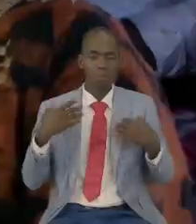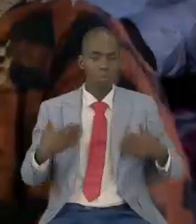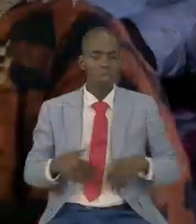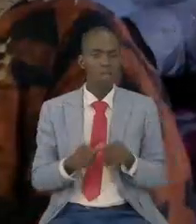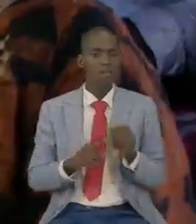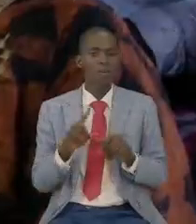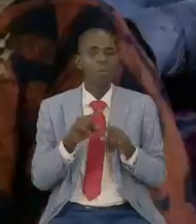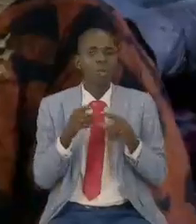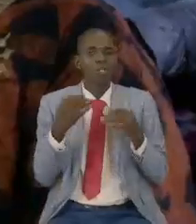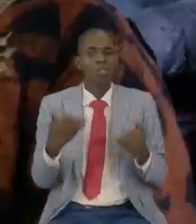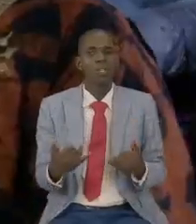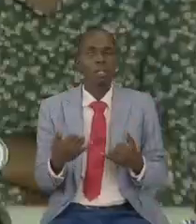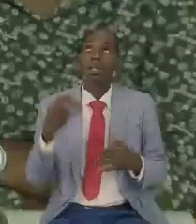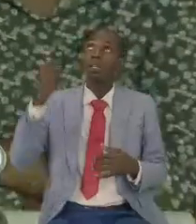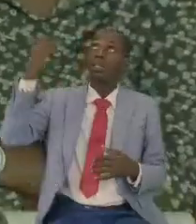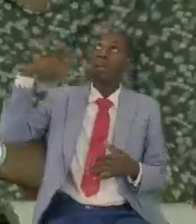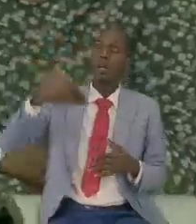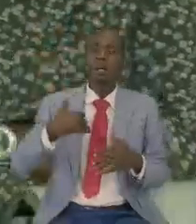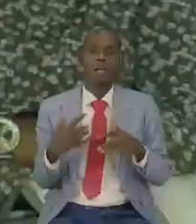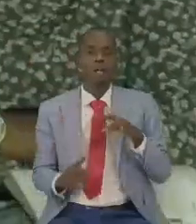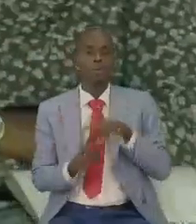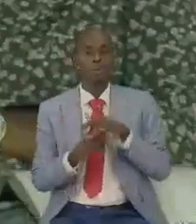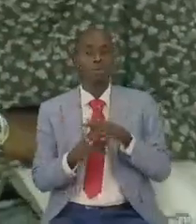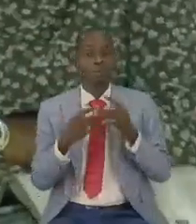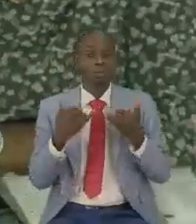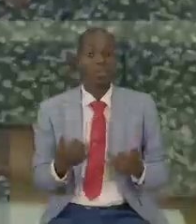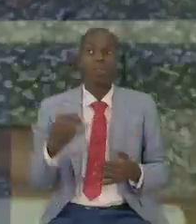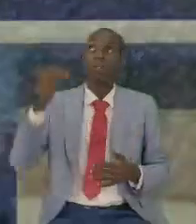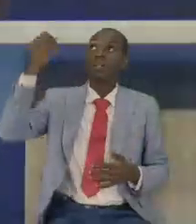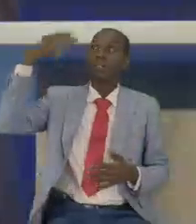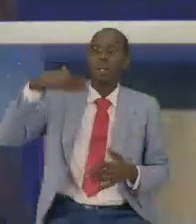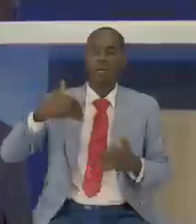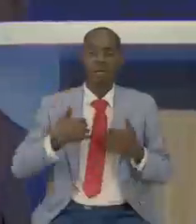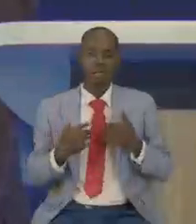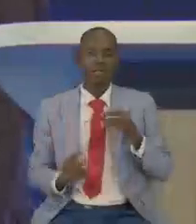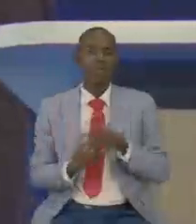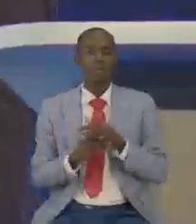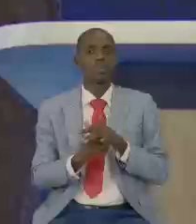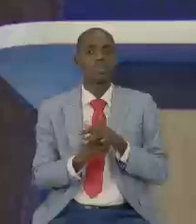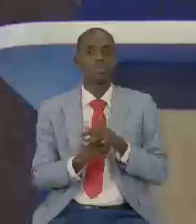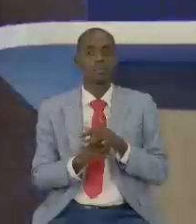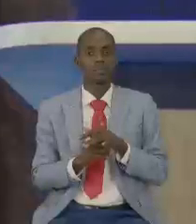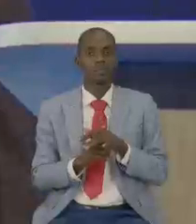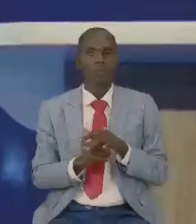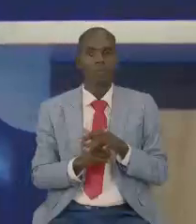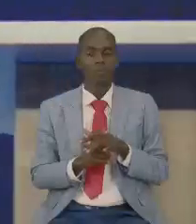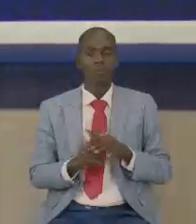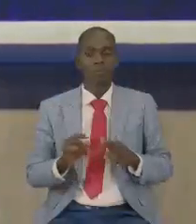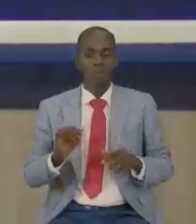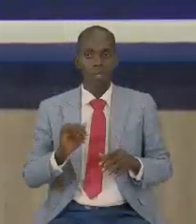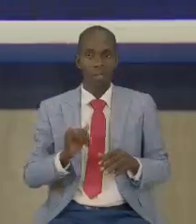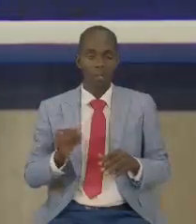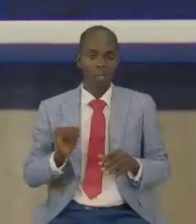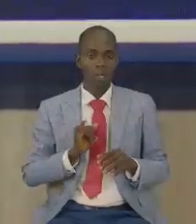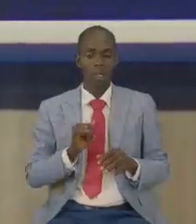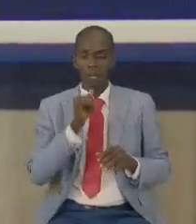come. I say, light has come. And where we used to fall before, now I fall